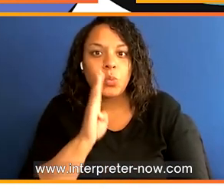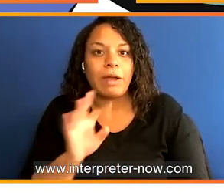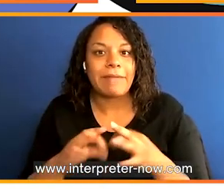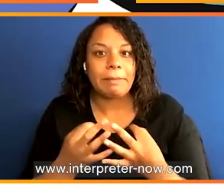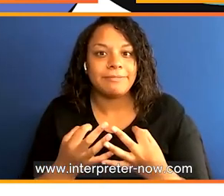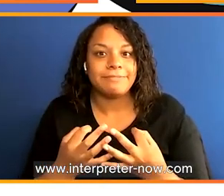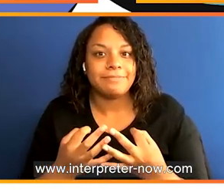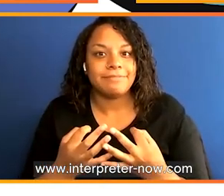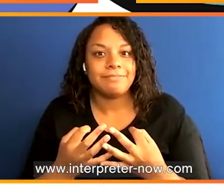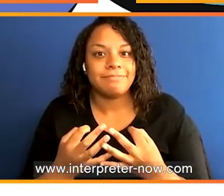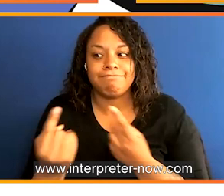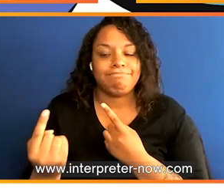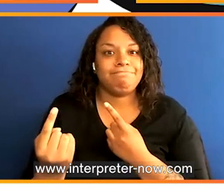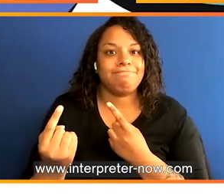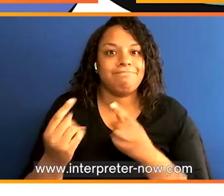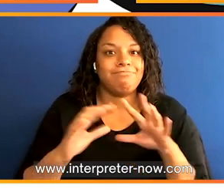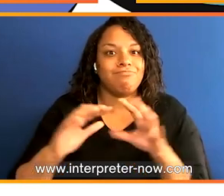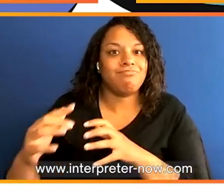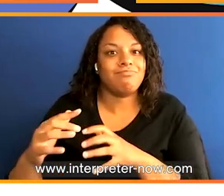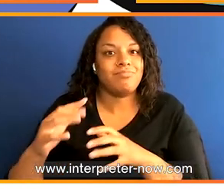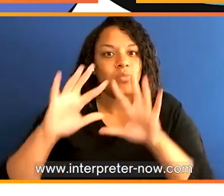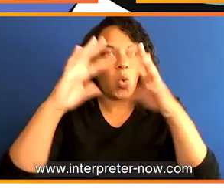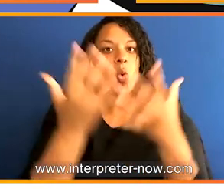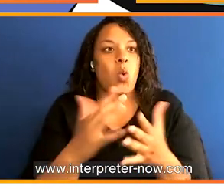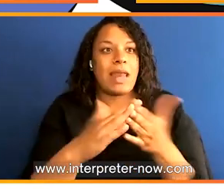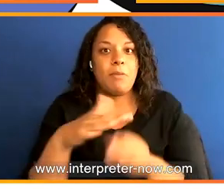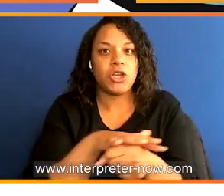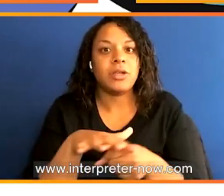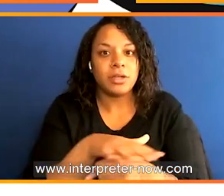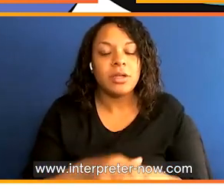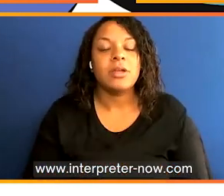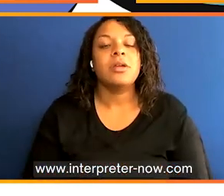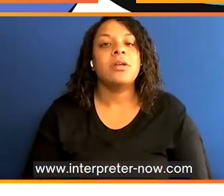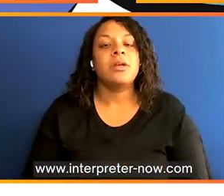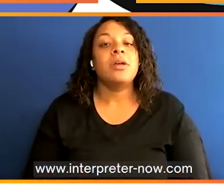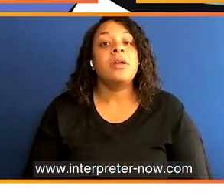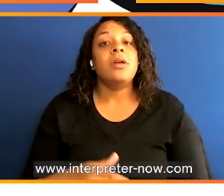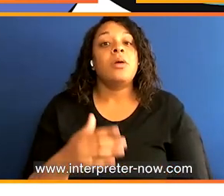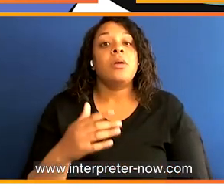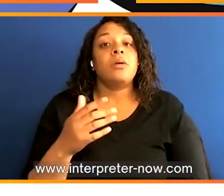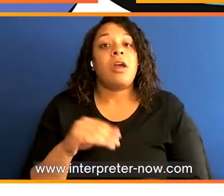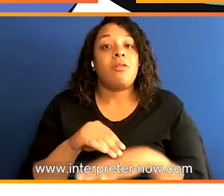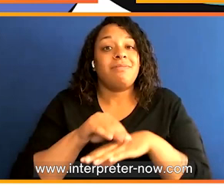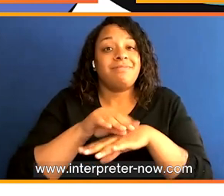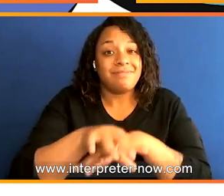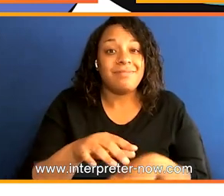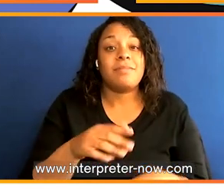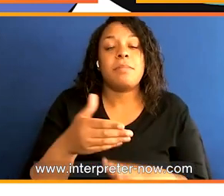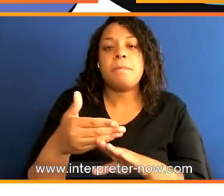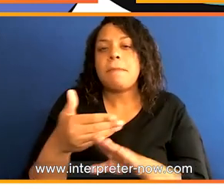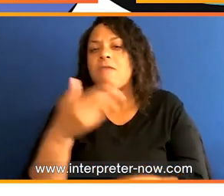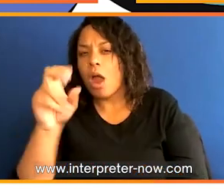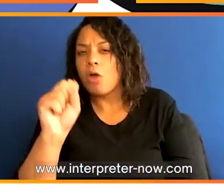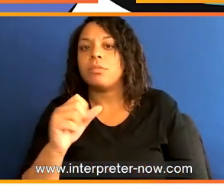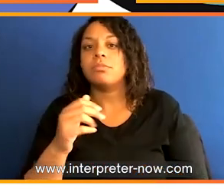just say that, in our neighborhood. And what that caused was, you know, before I got into high school, in junior high, I